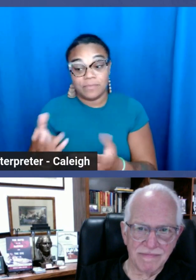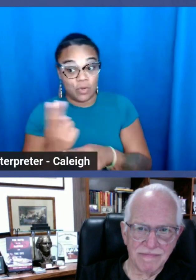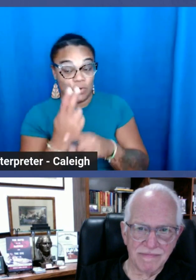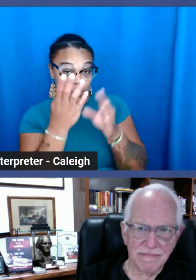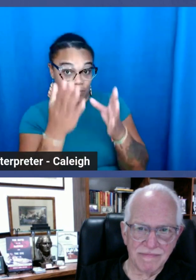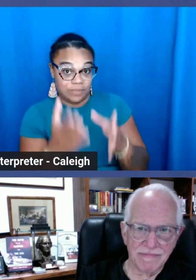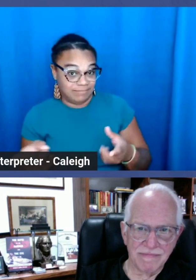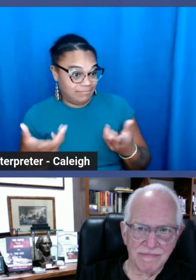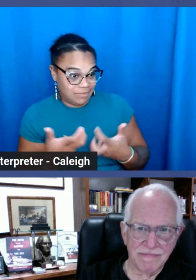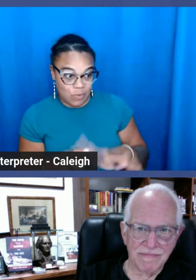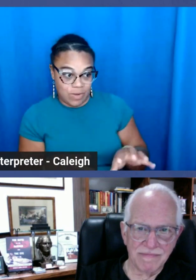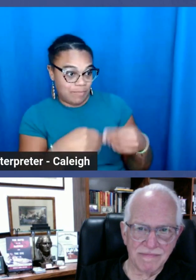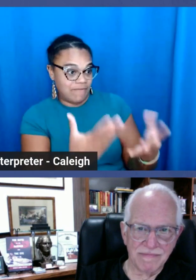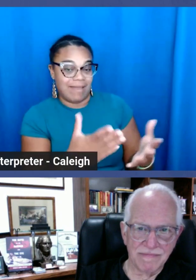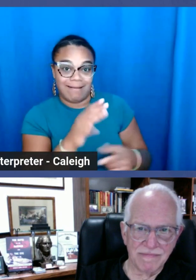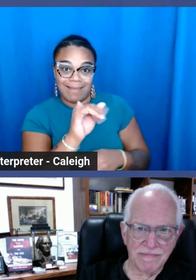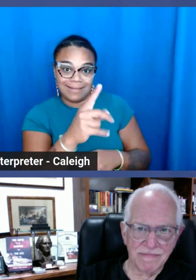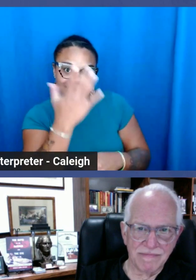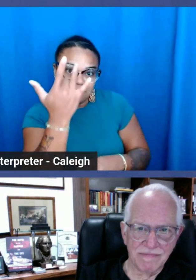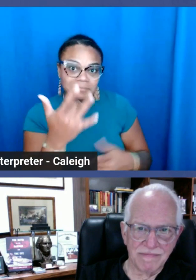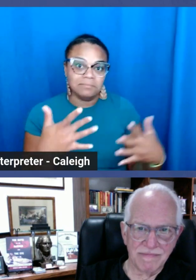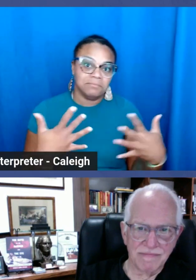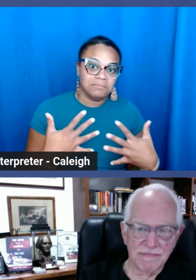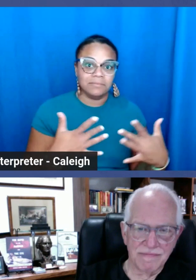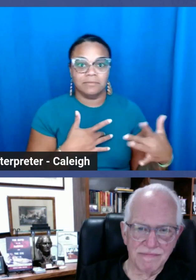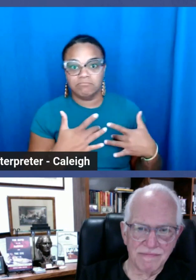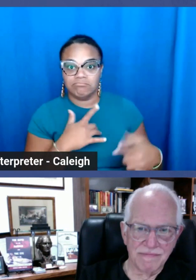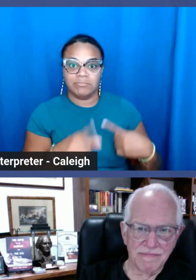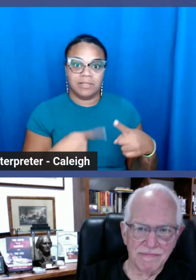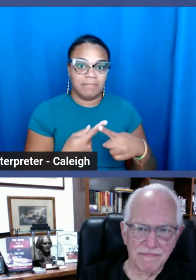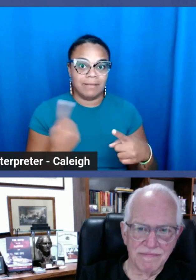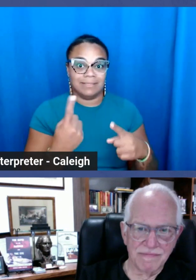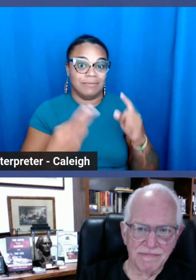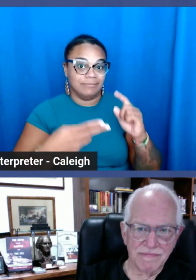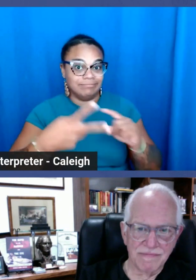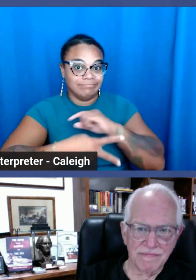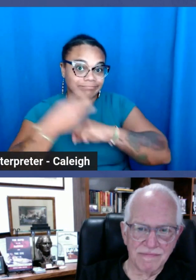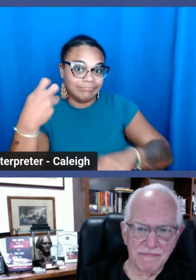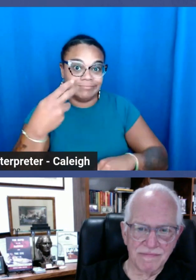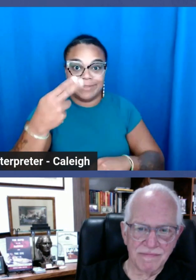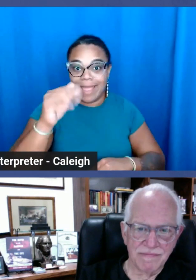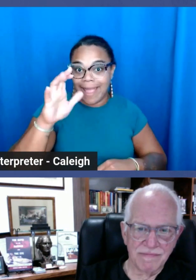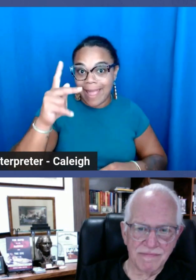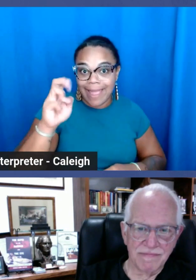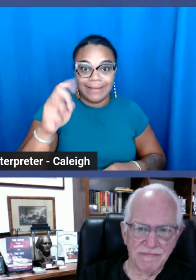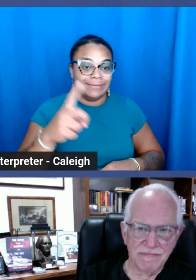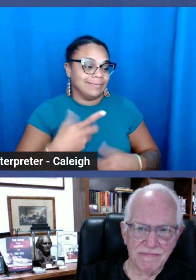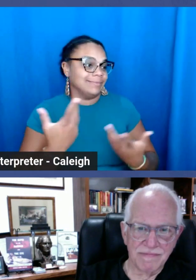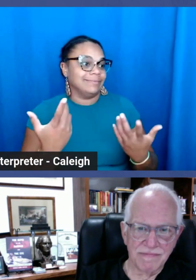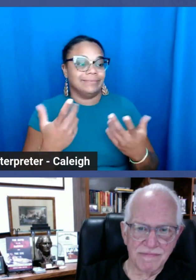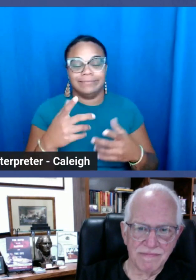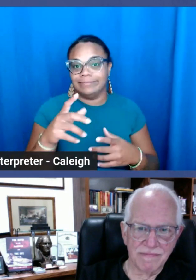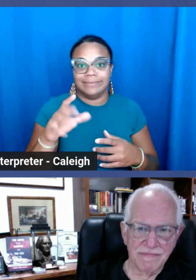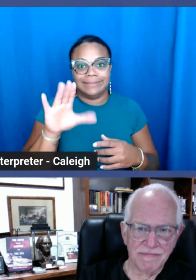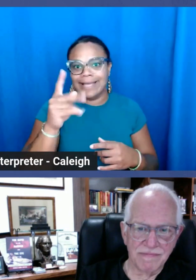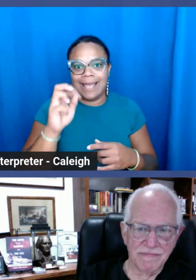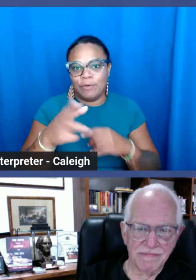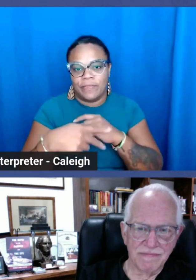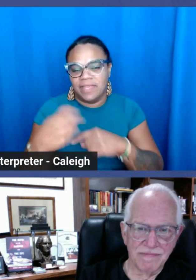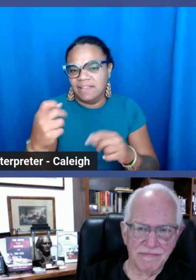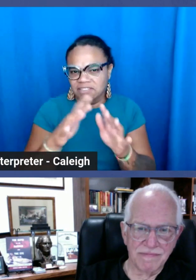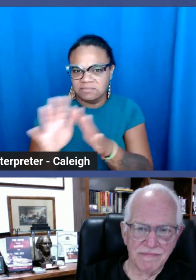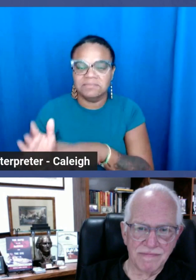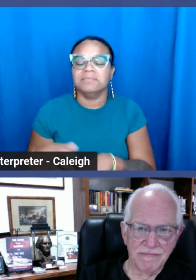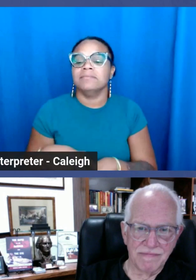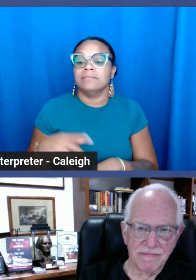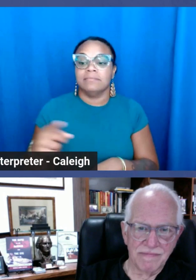could potentially be hacked and exploited by cyber thieves and so forth are not providing the